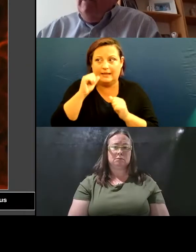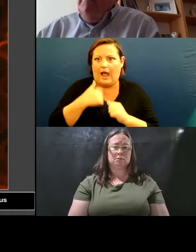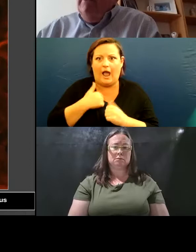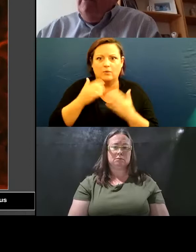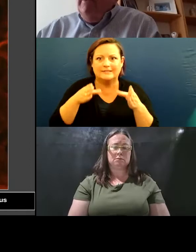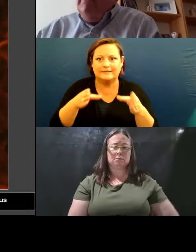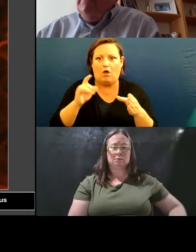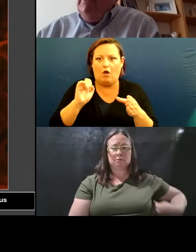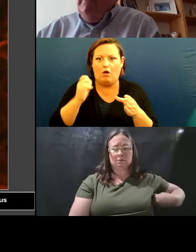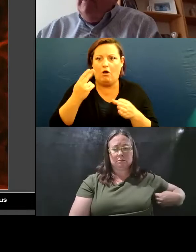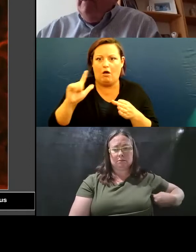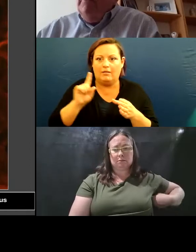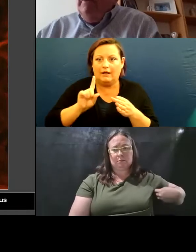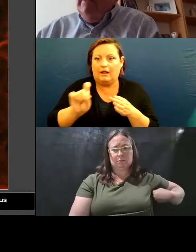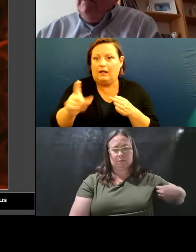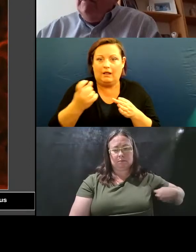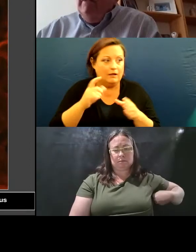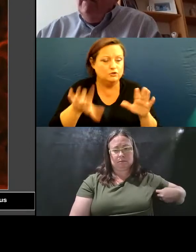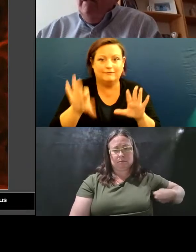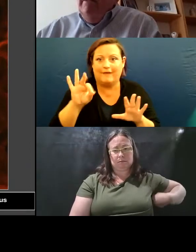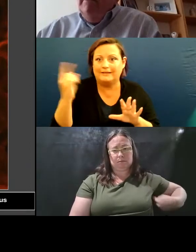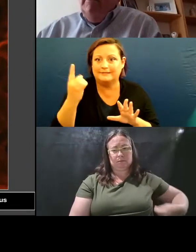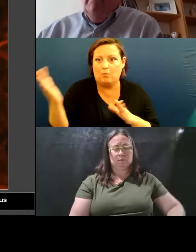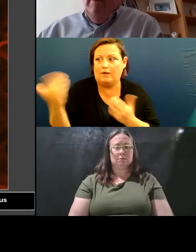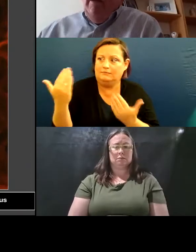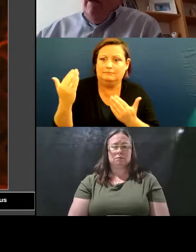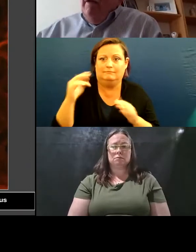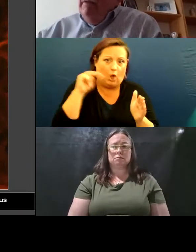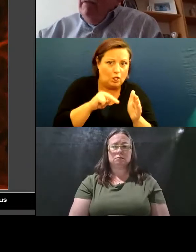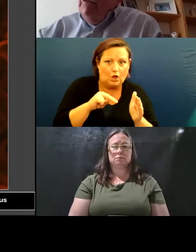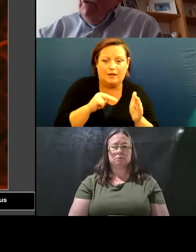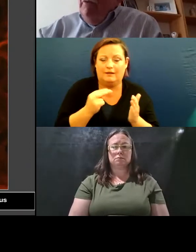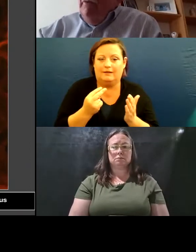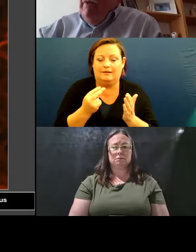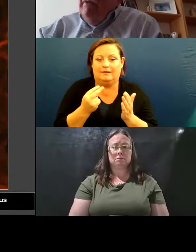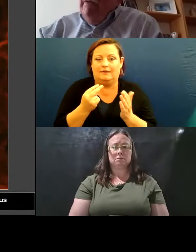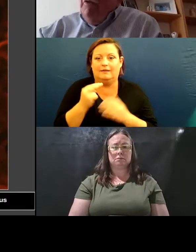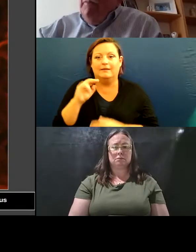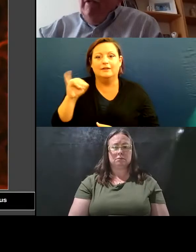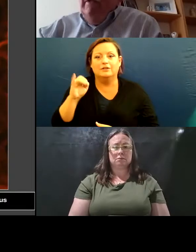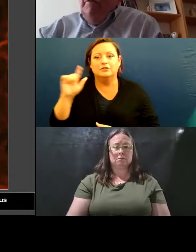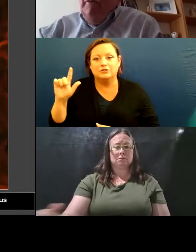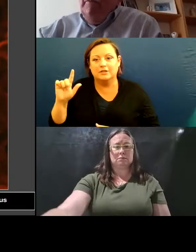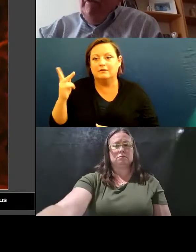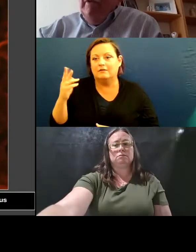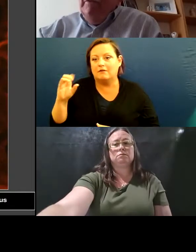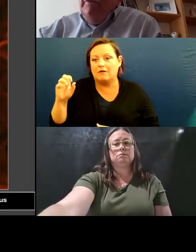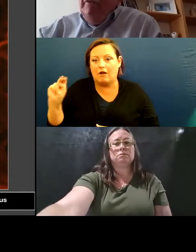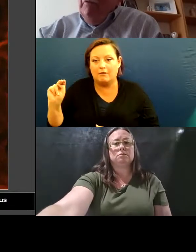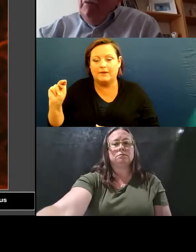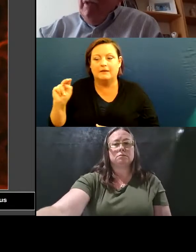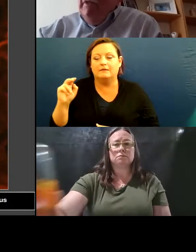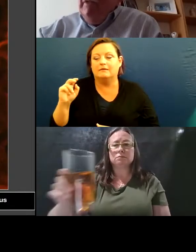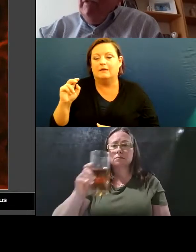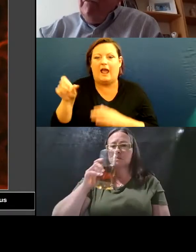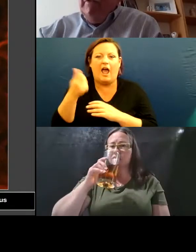anyone to come and look in the scope and look at this. And so Jill and Carmen and other people in the